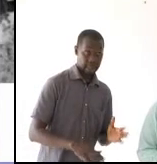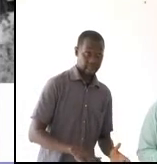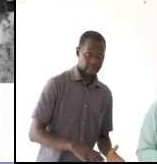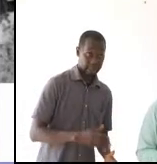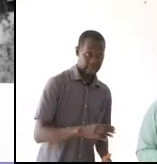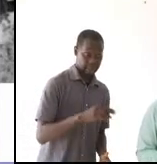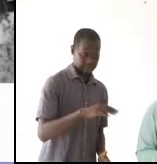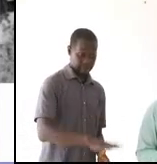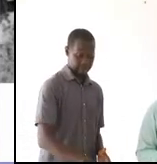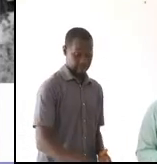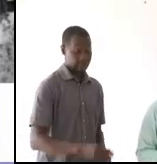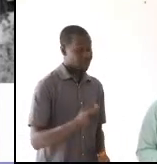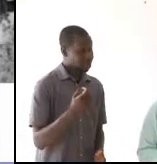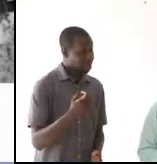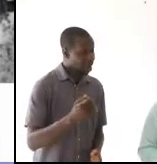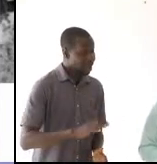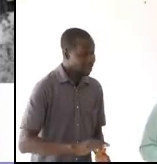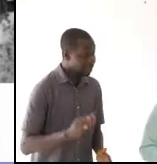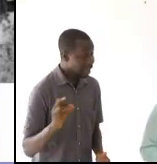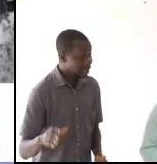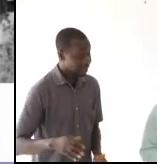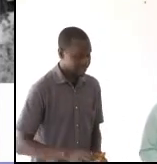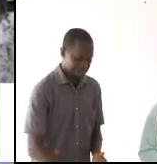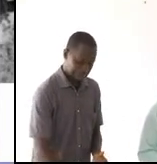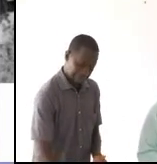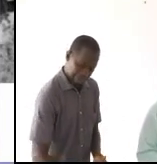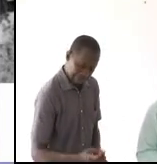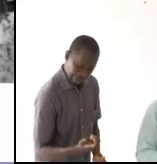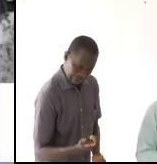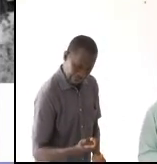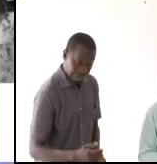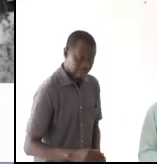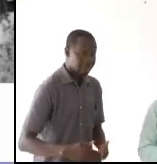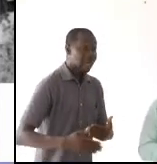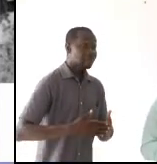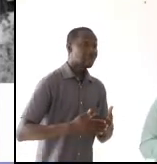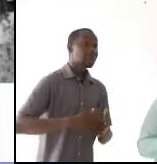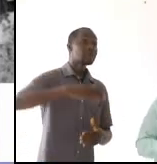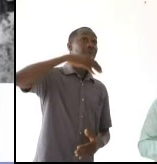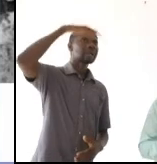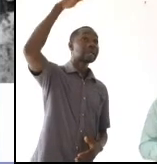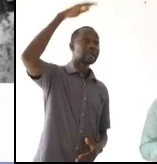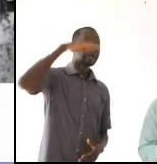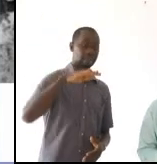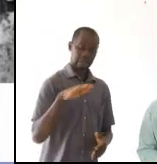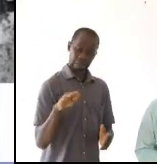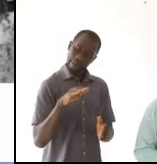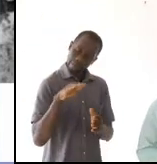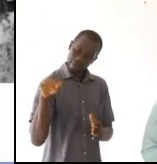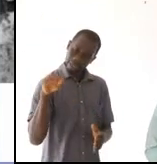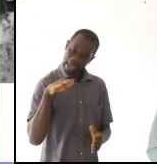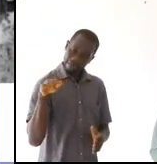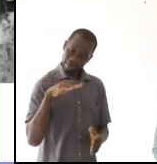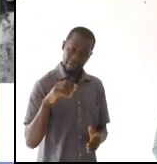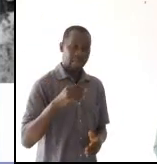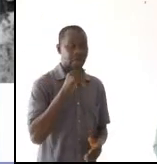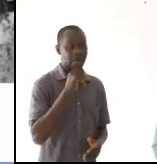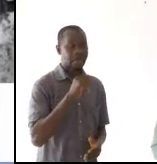that shows you if you have too little thyroxine, you grow less. If you have too much, you grow too much. But if you have the average, you grow like an average